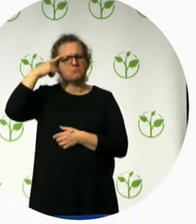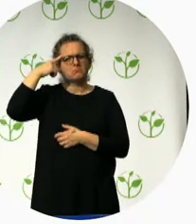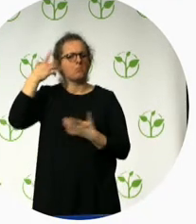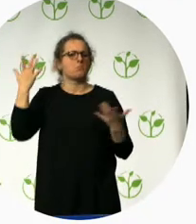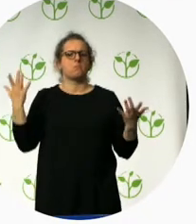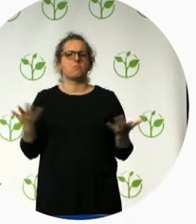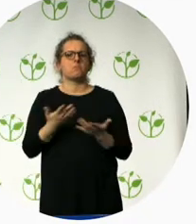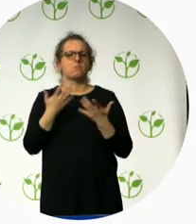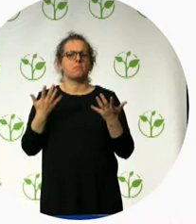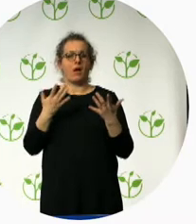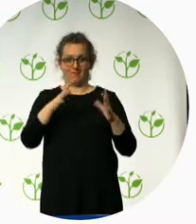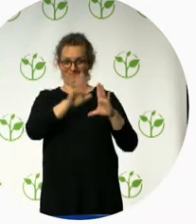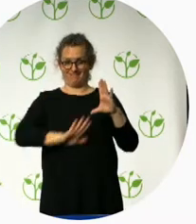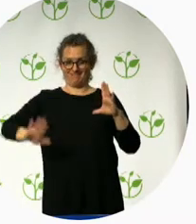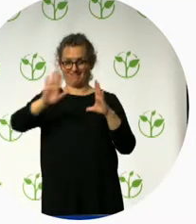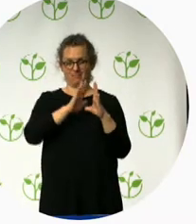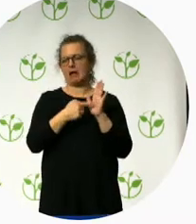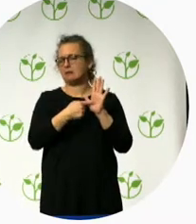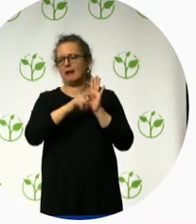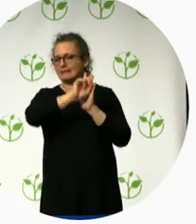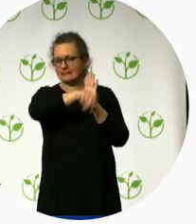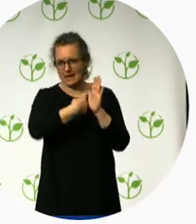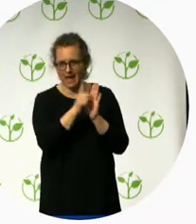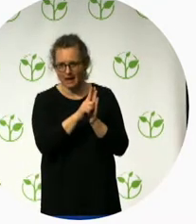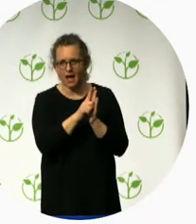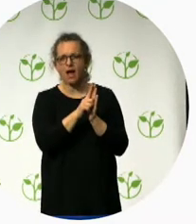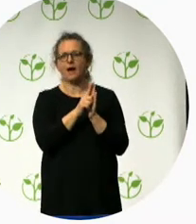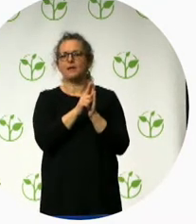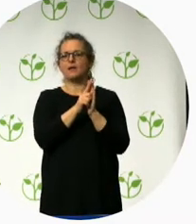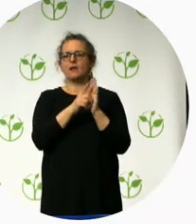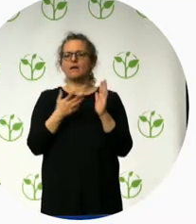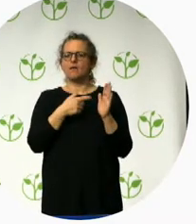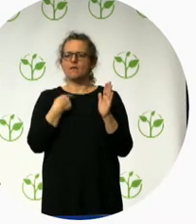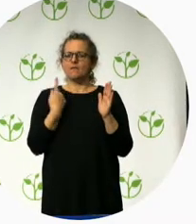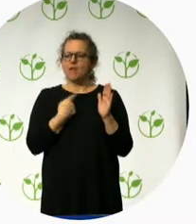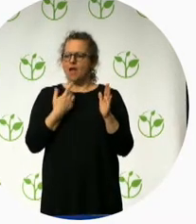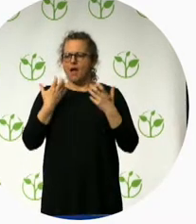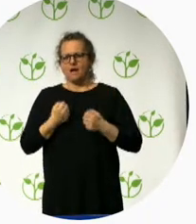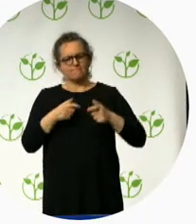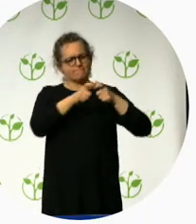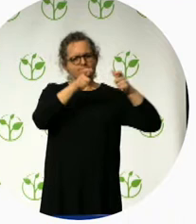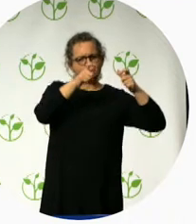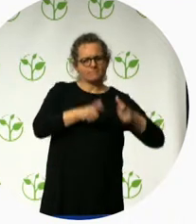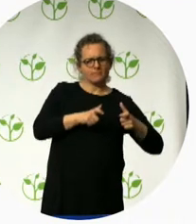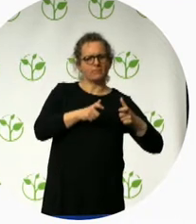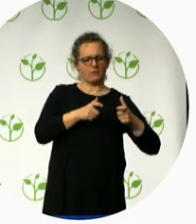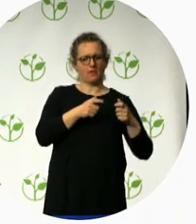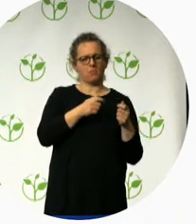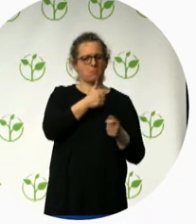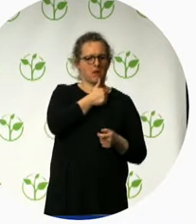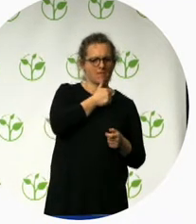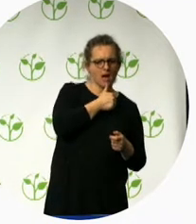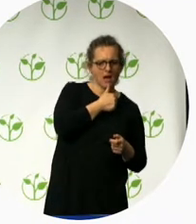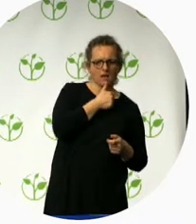need for huge stakeholder involvement. So again, a picture to just to show what the